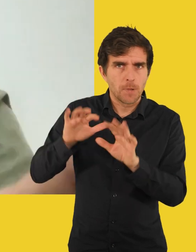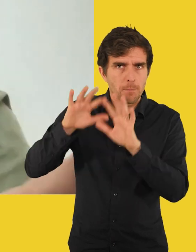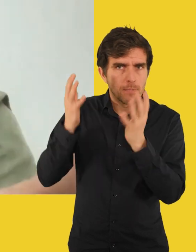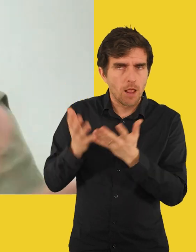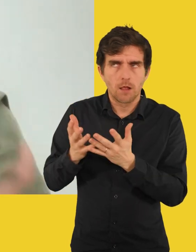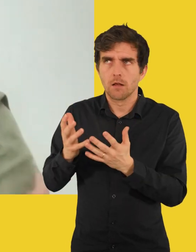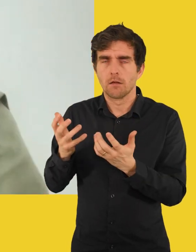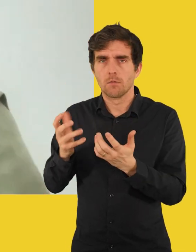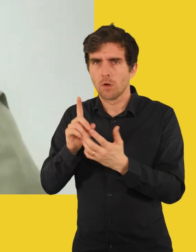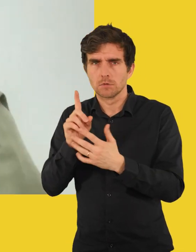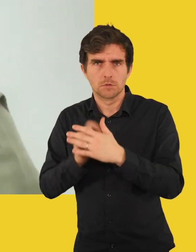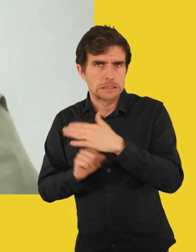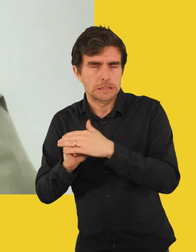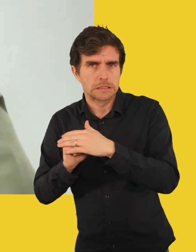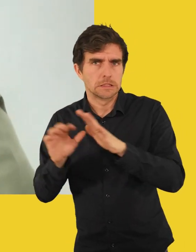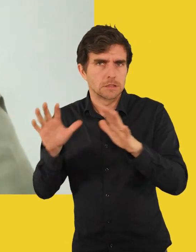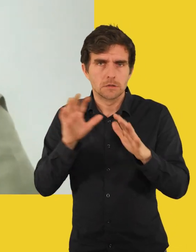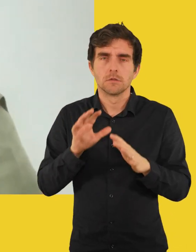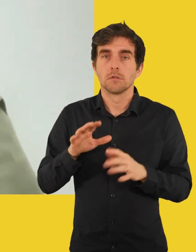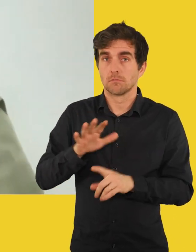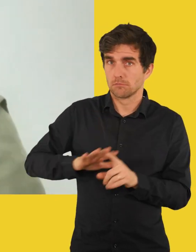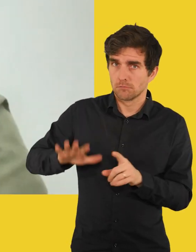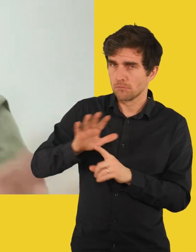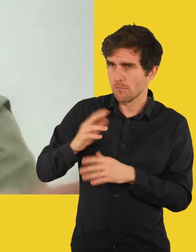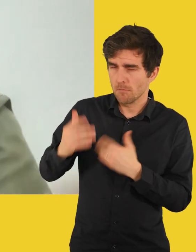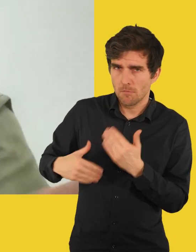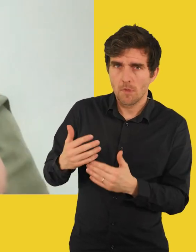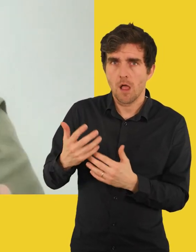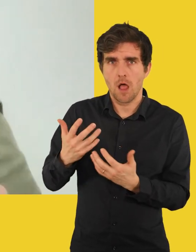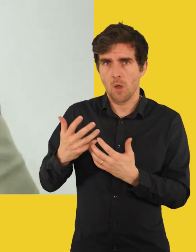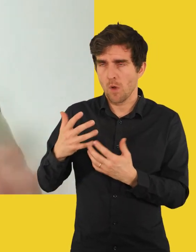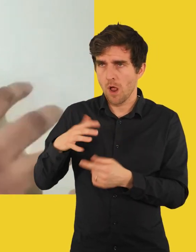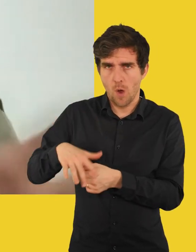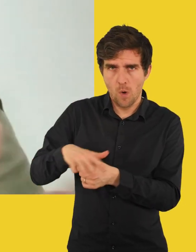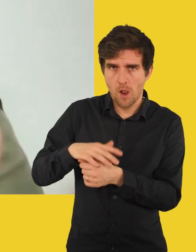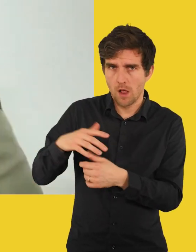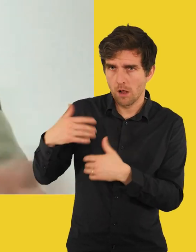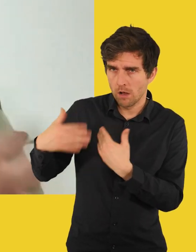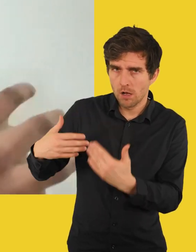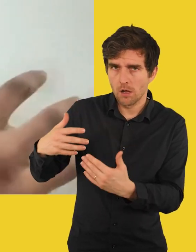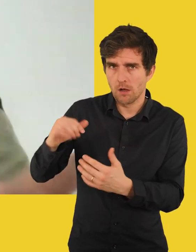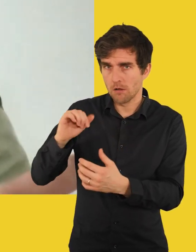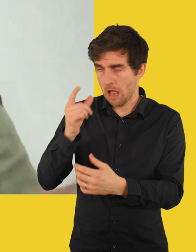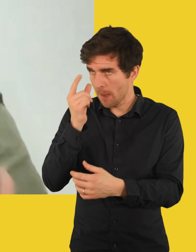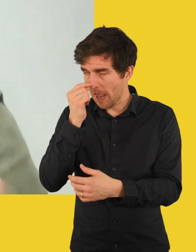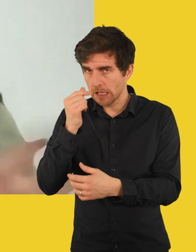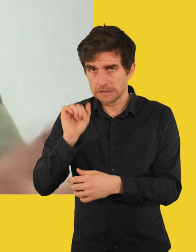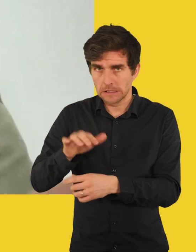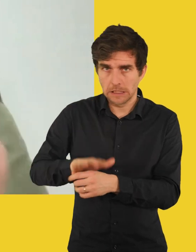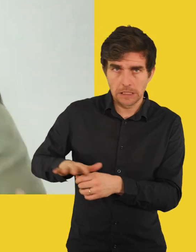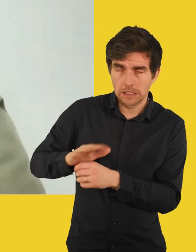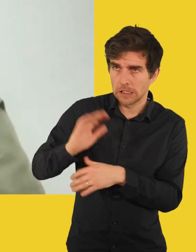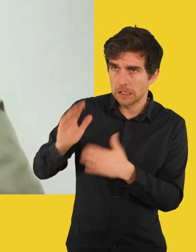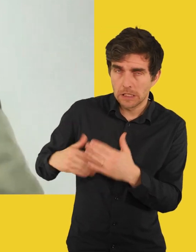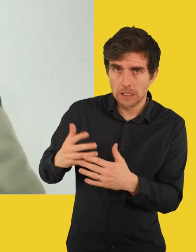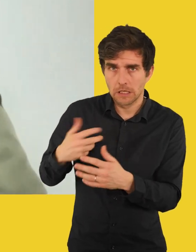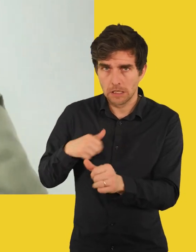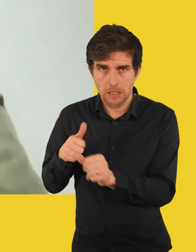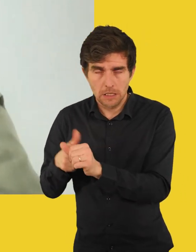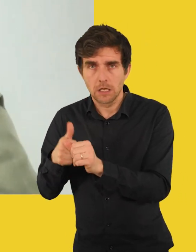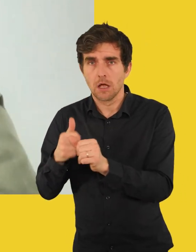about the planetary boundaries. The bioregionalism approach talks about how the local carrying capacities of the